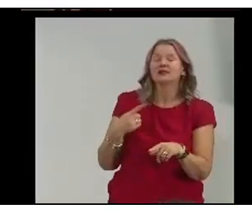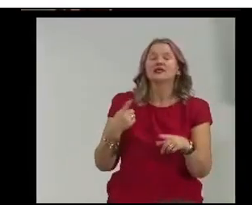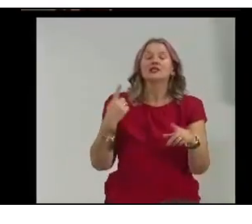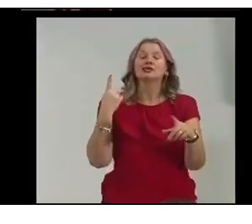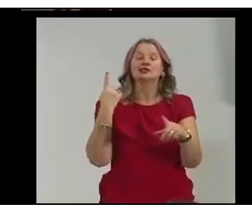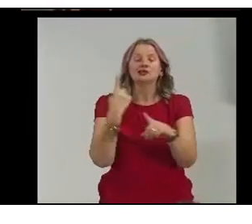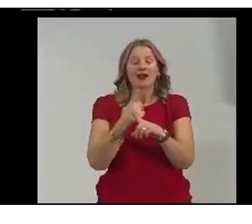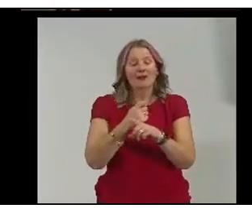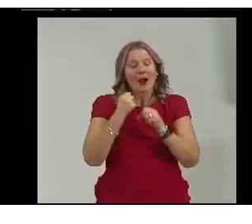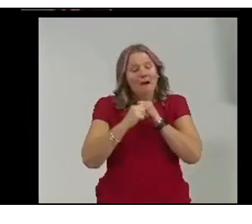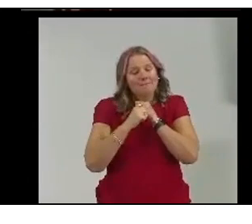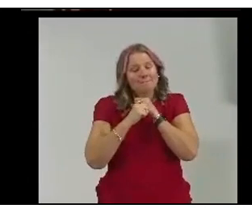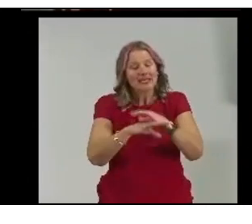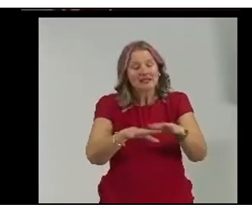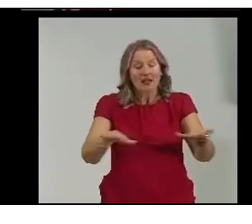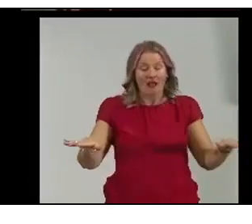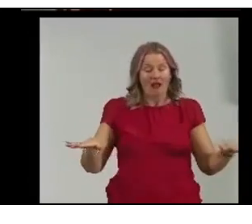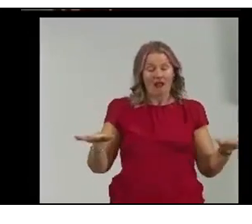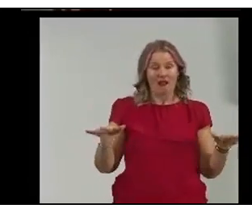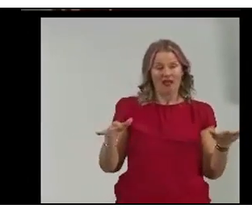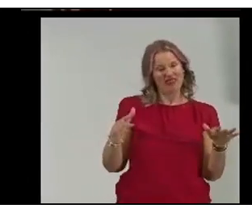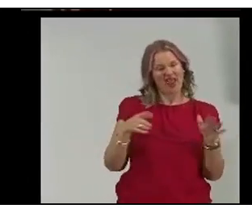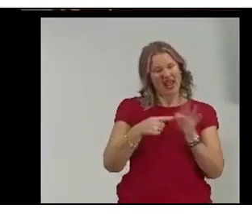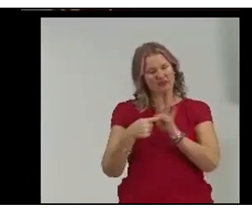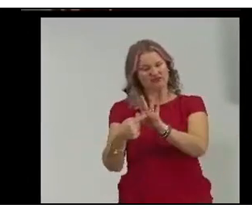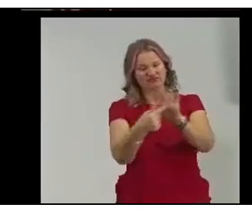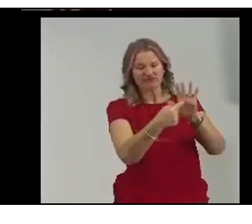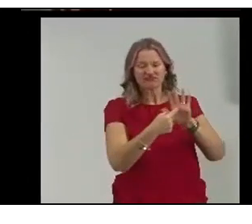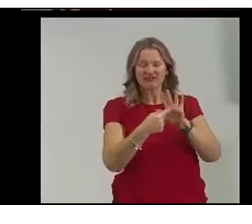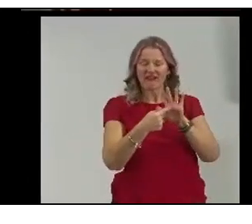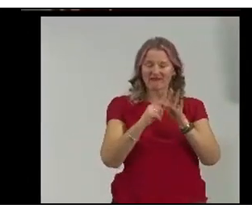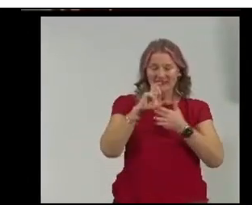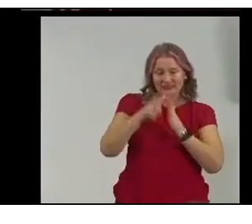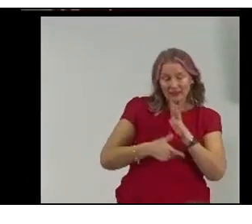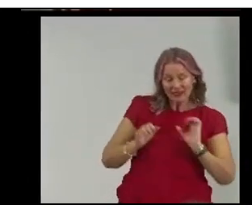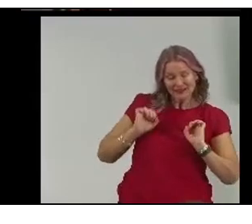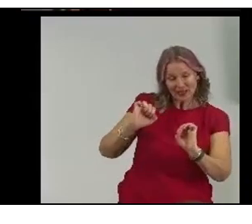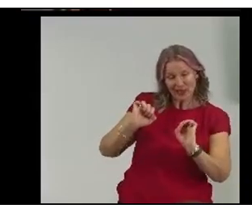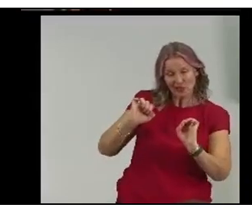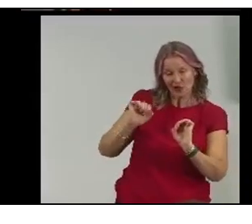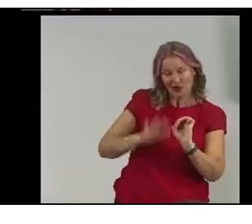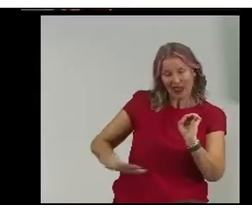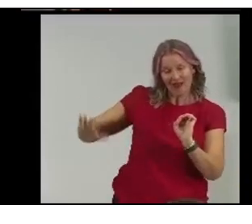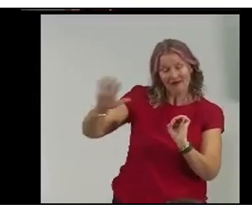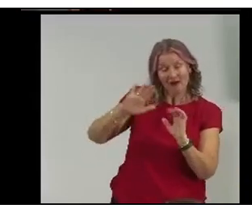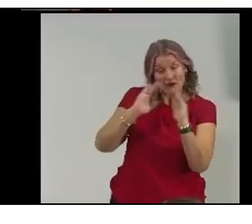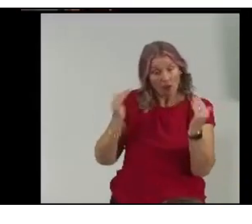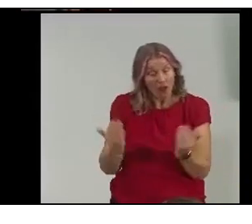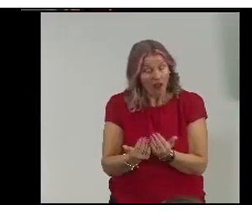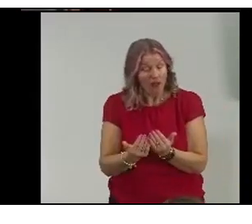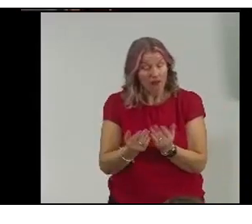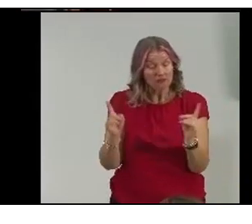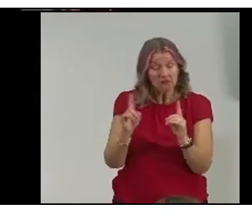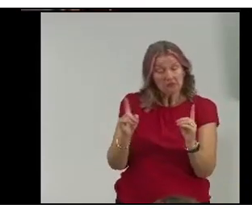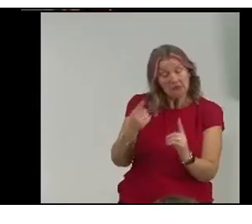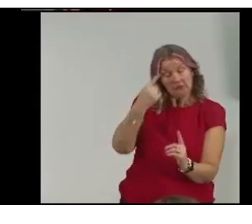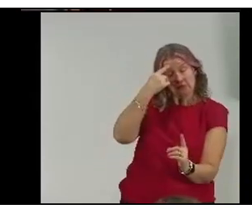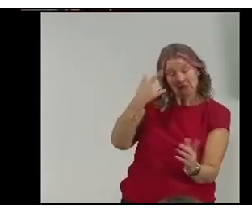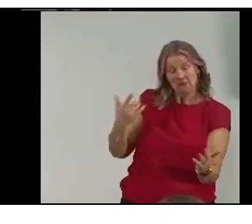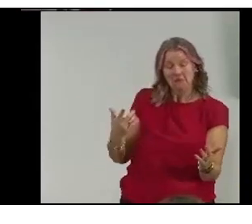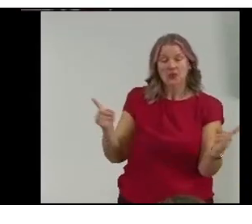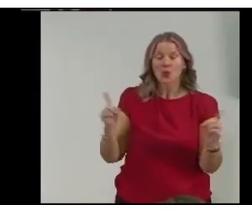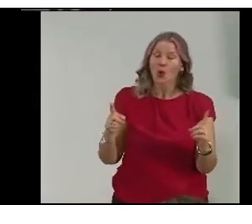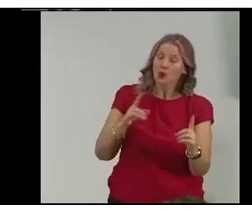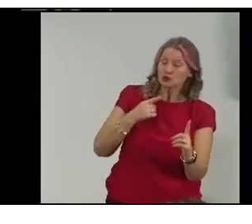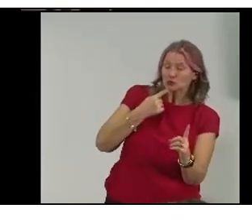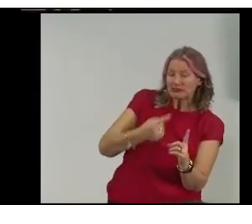media. Let's talk about the portrayal of disability in the media in your region, in your part of the world, if you can. And, what would